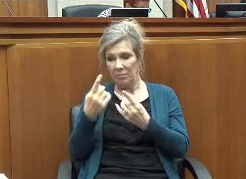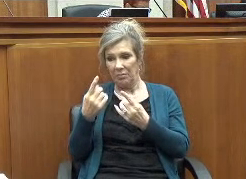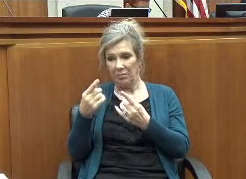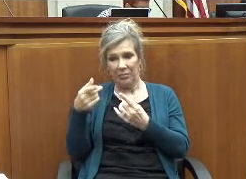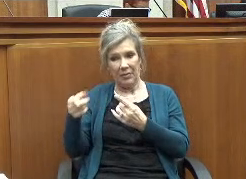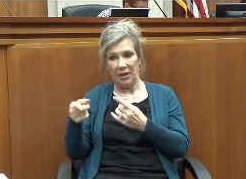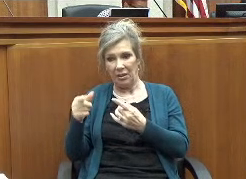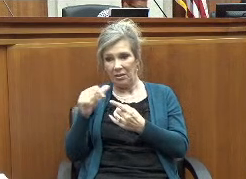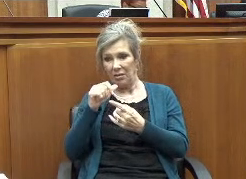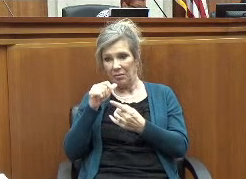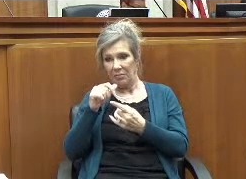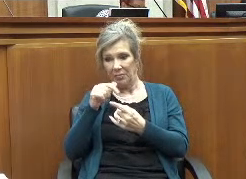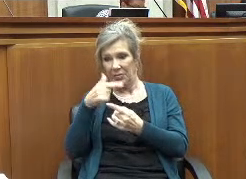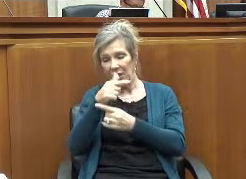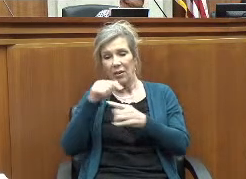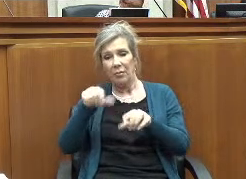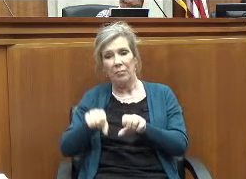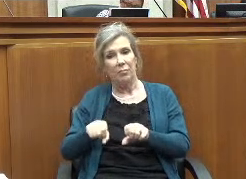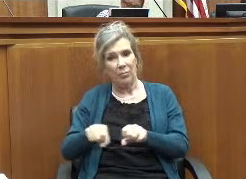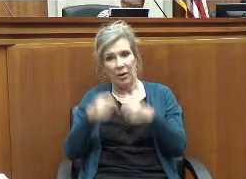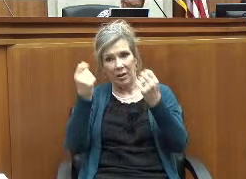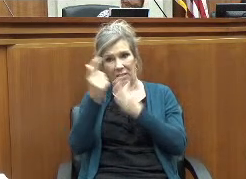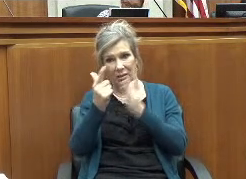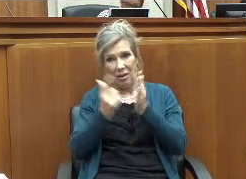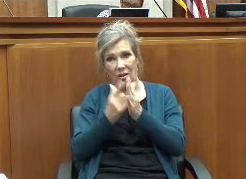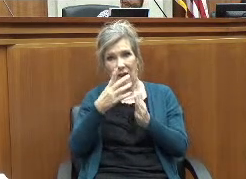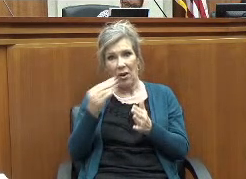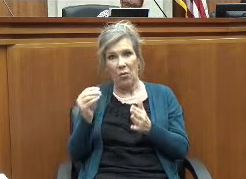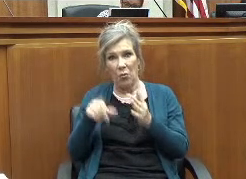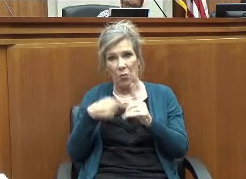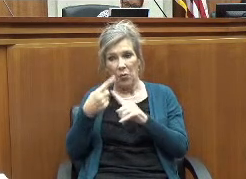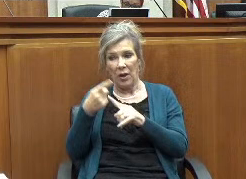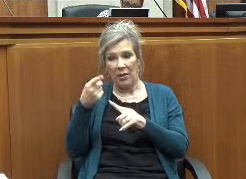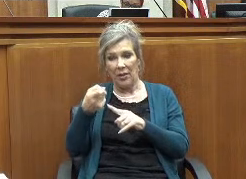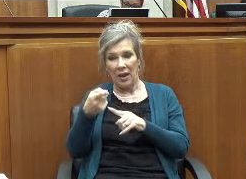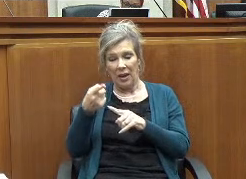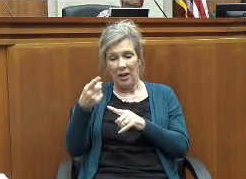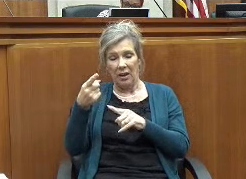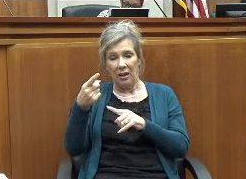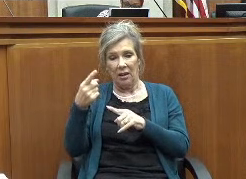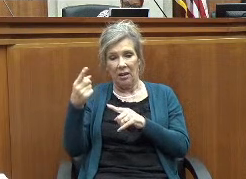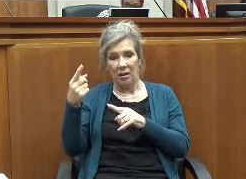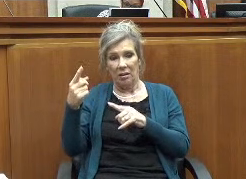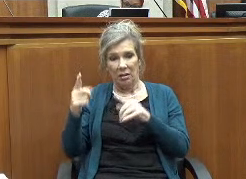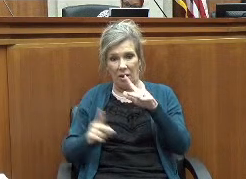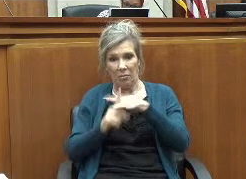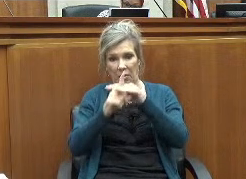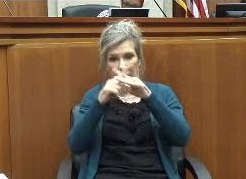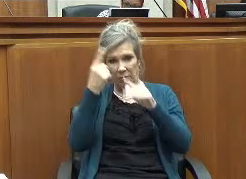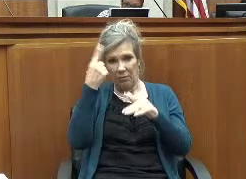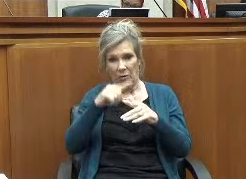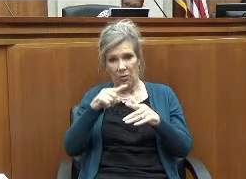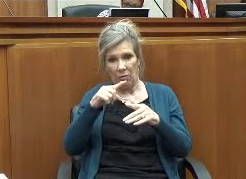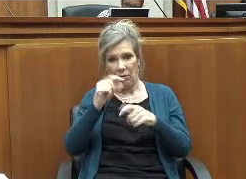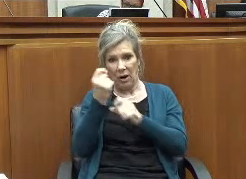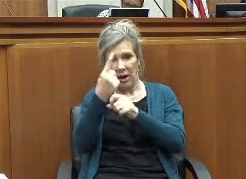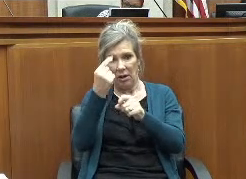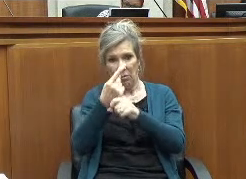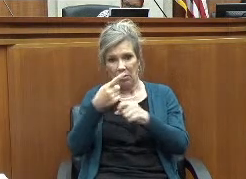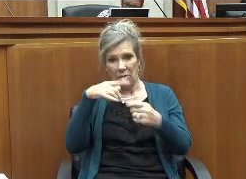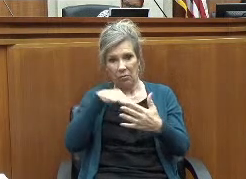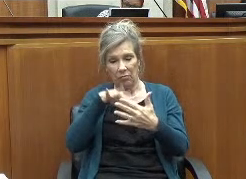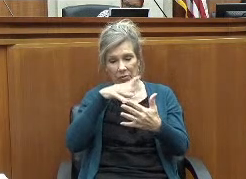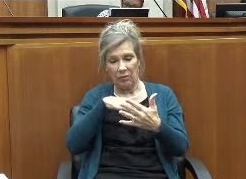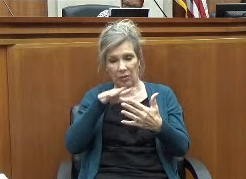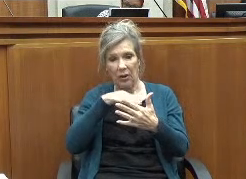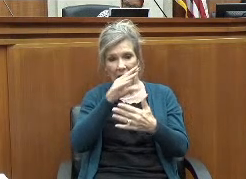violation of the law, and that when they come up for annual review, as well as renewal